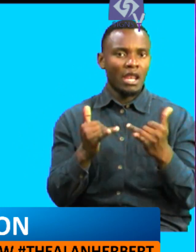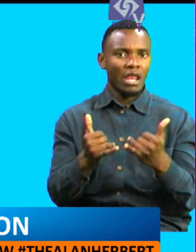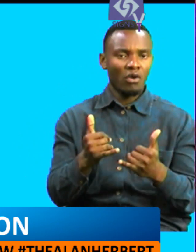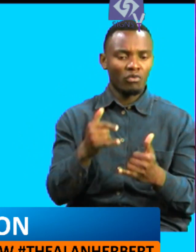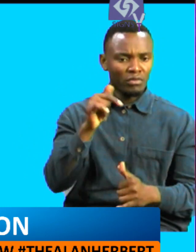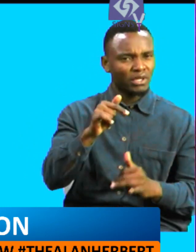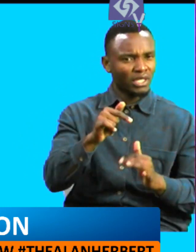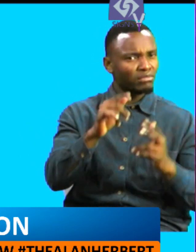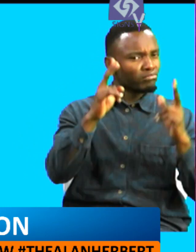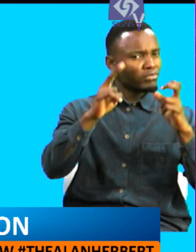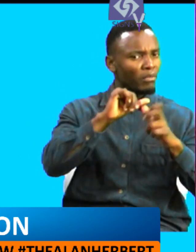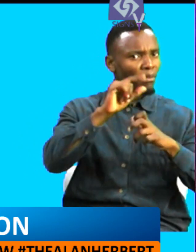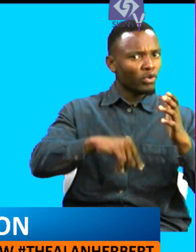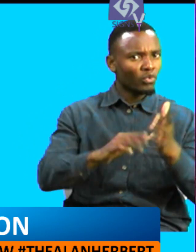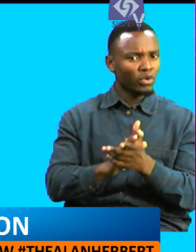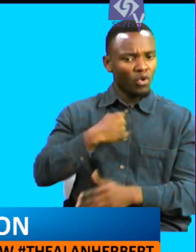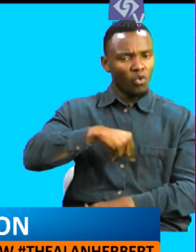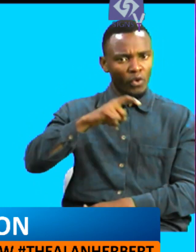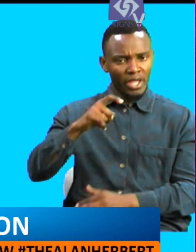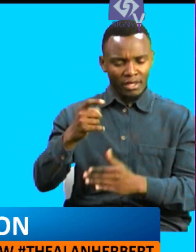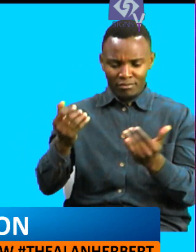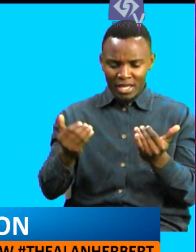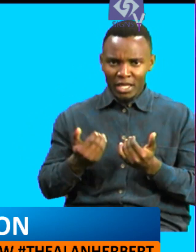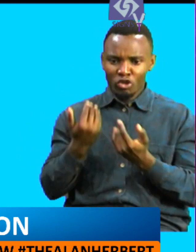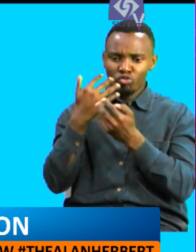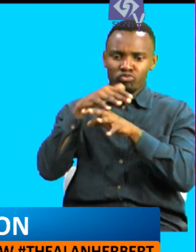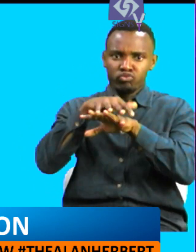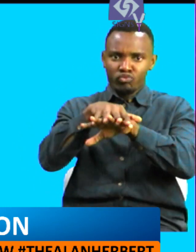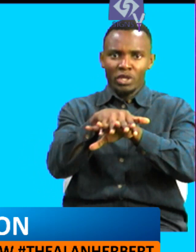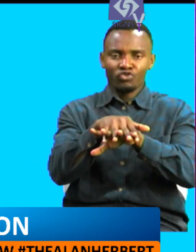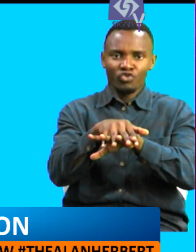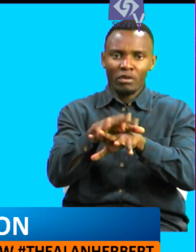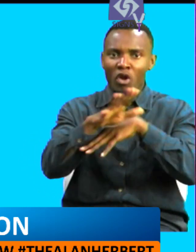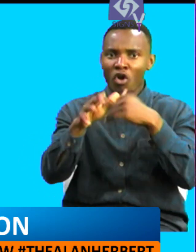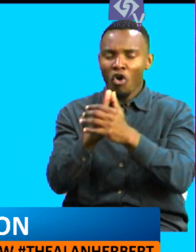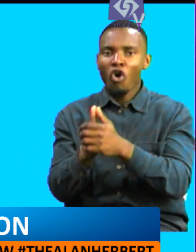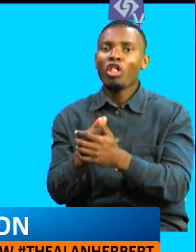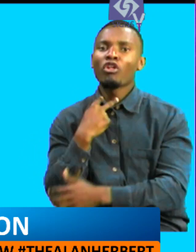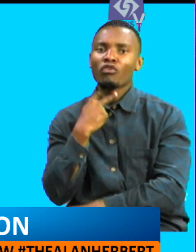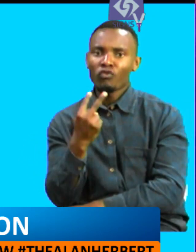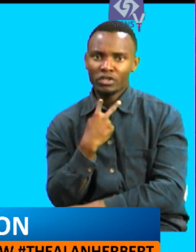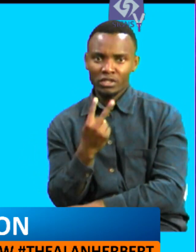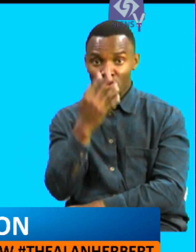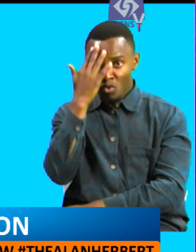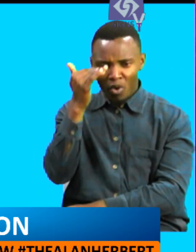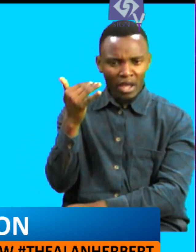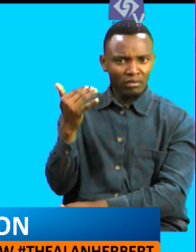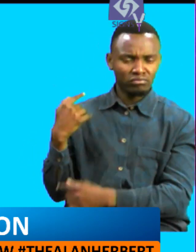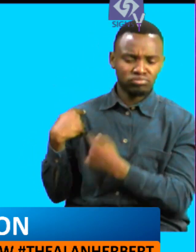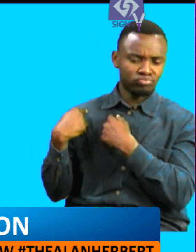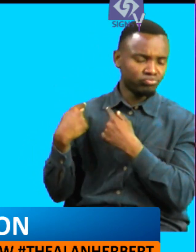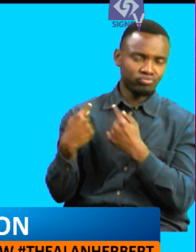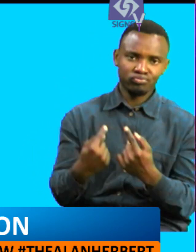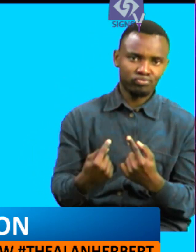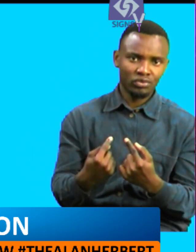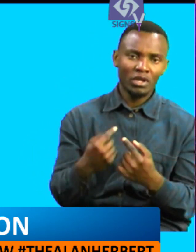this communicated that we need to mainstream stammer voices, because for so long